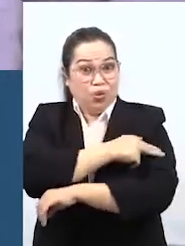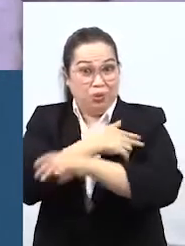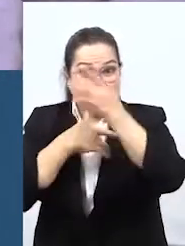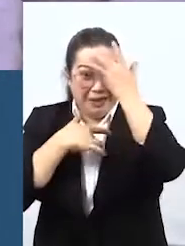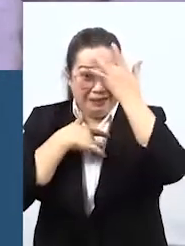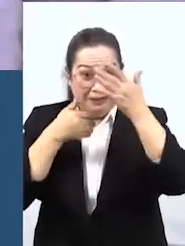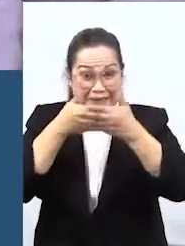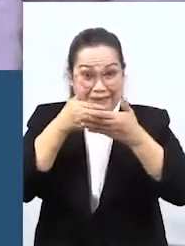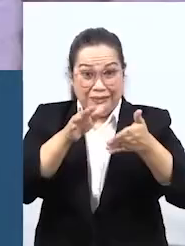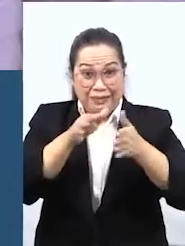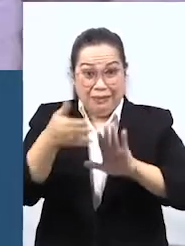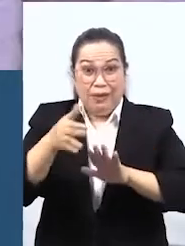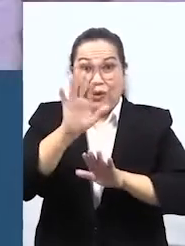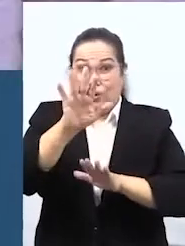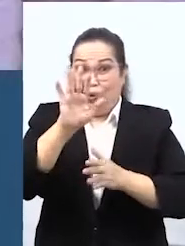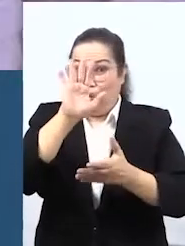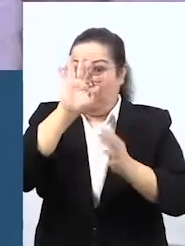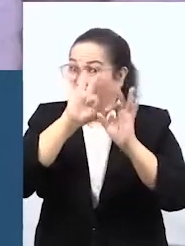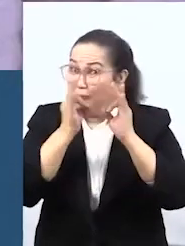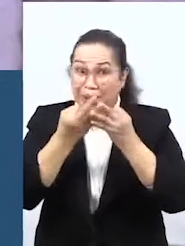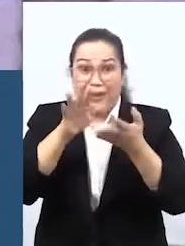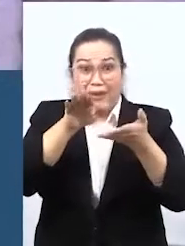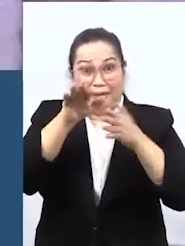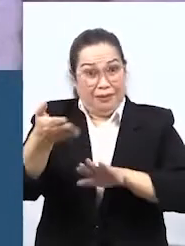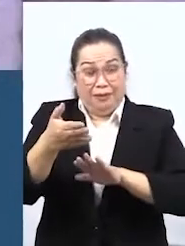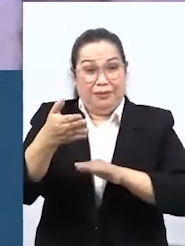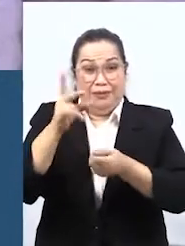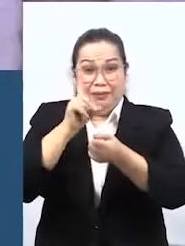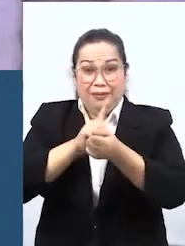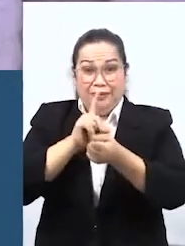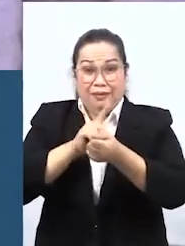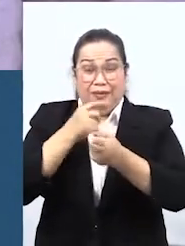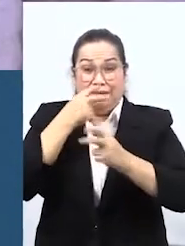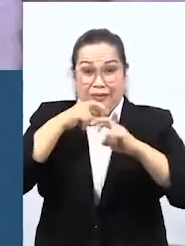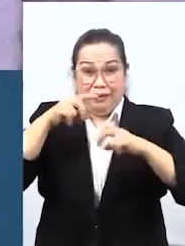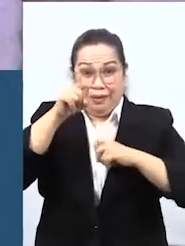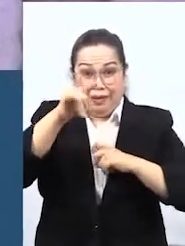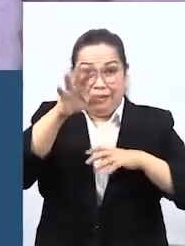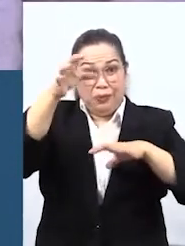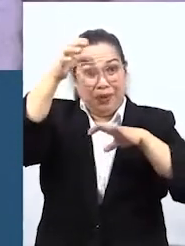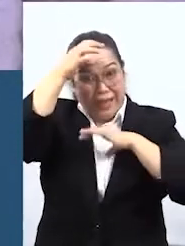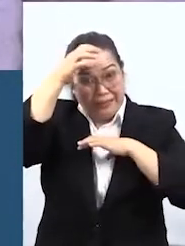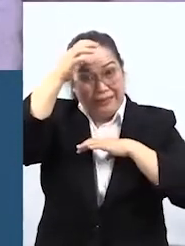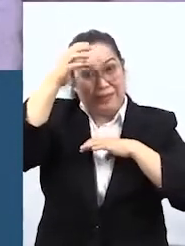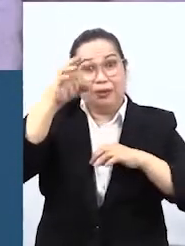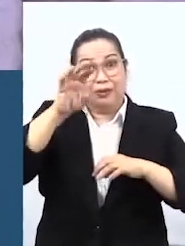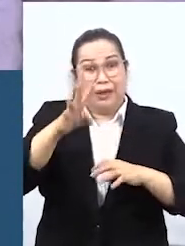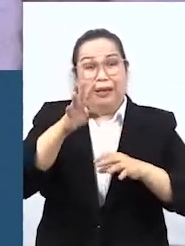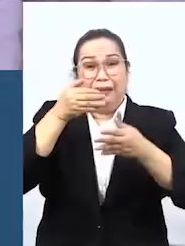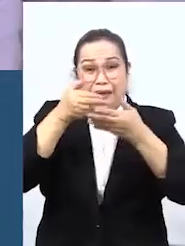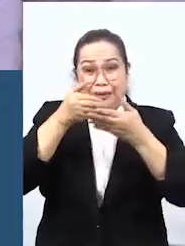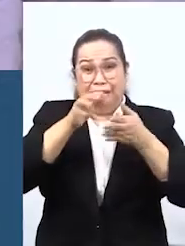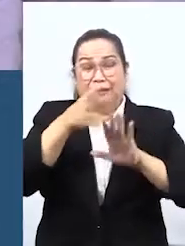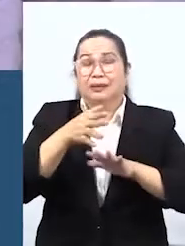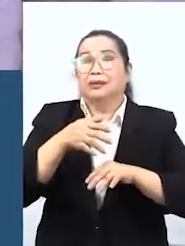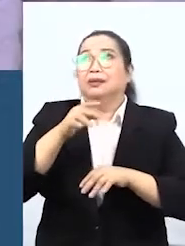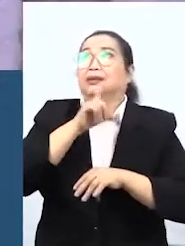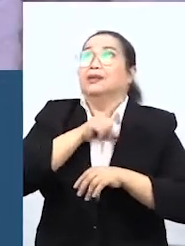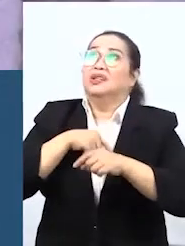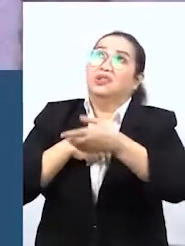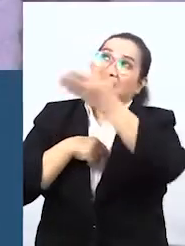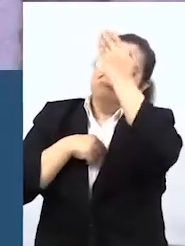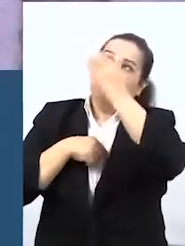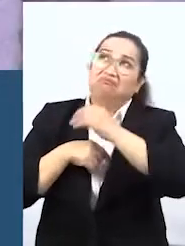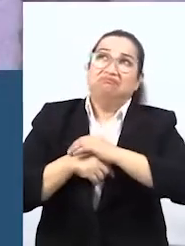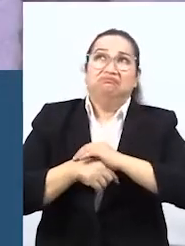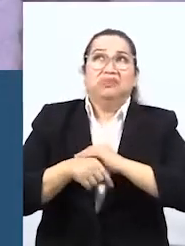love Dies or when when the doctors diagnose you with stage for cancer and you say Lord mo na